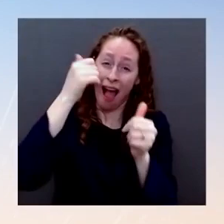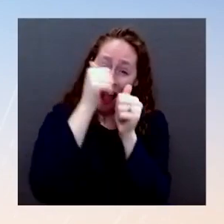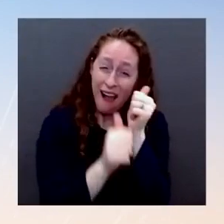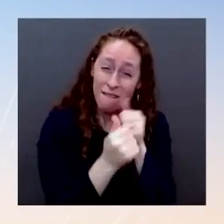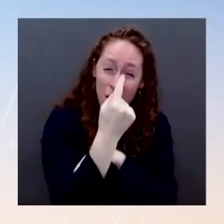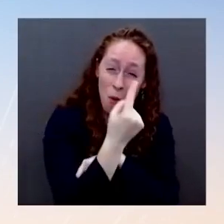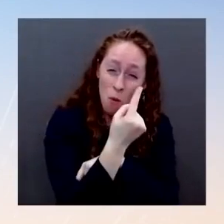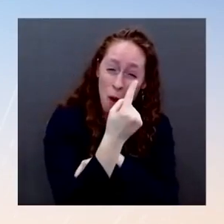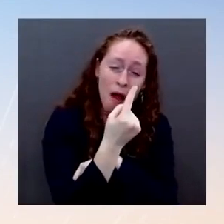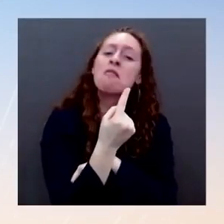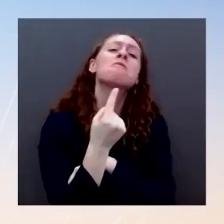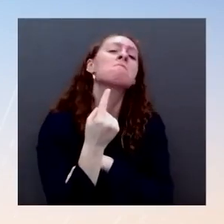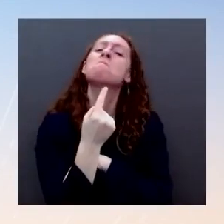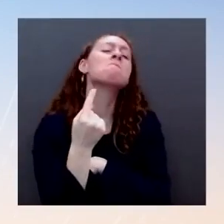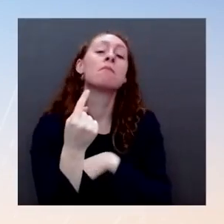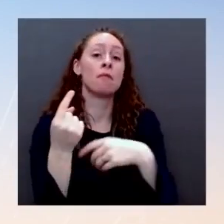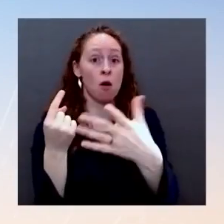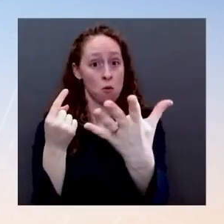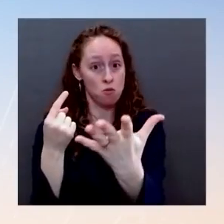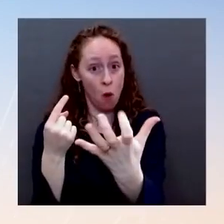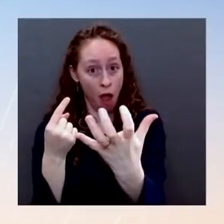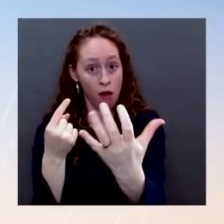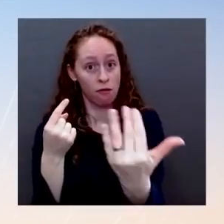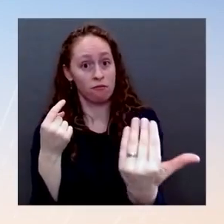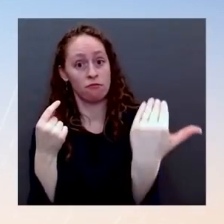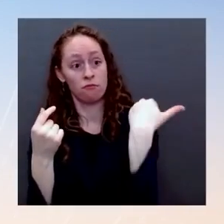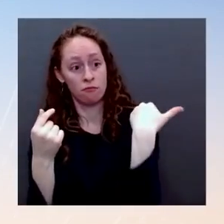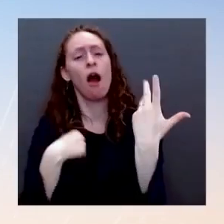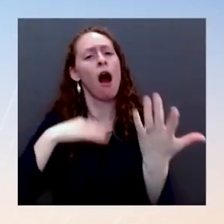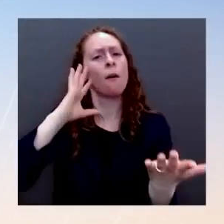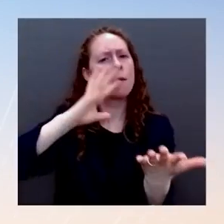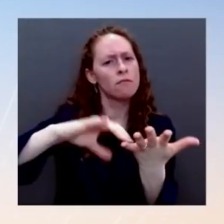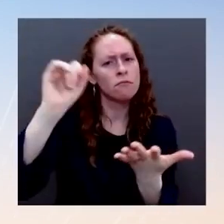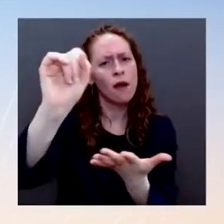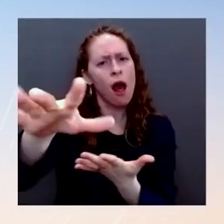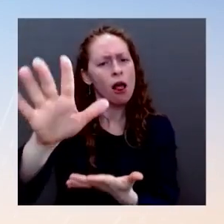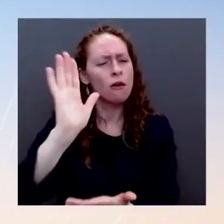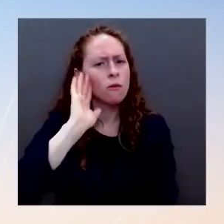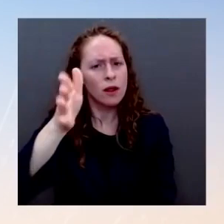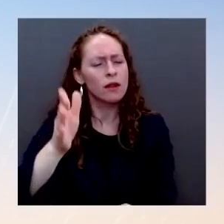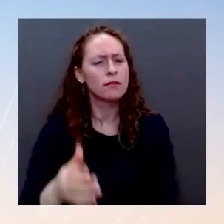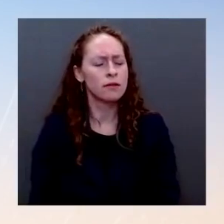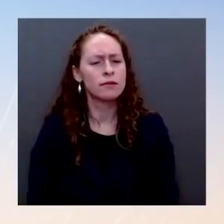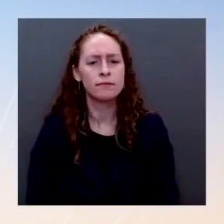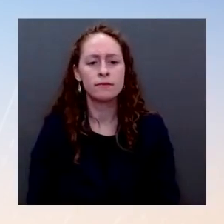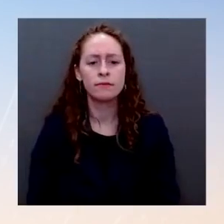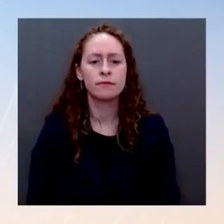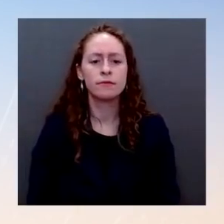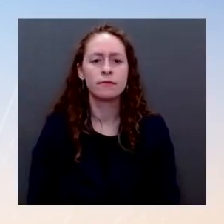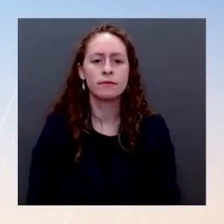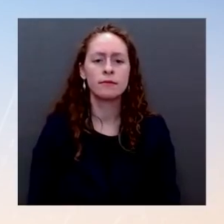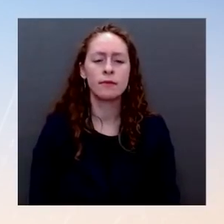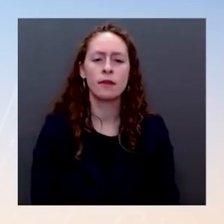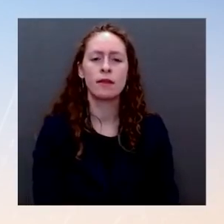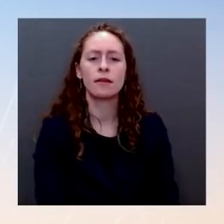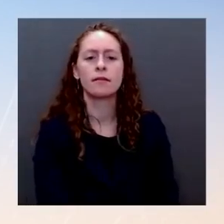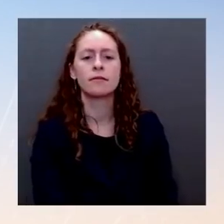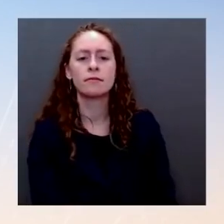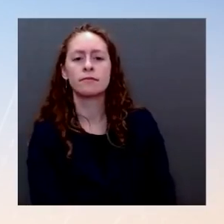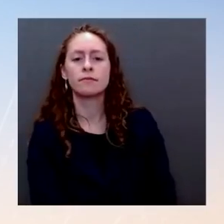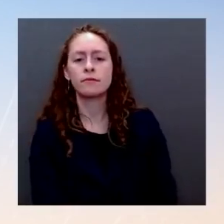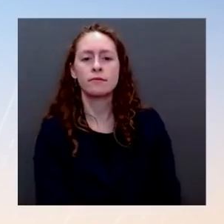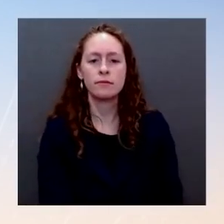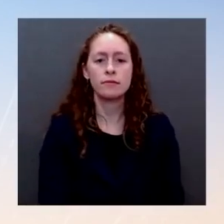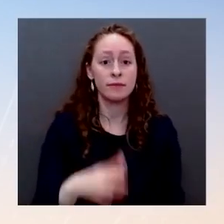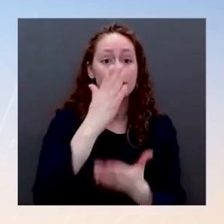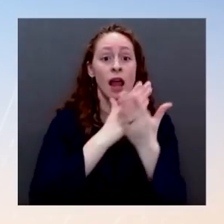stop doing that because they haven't had enough access to tests to continue programs like that. Right. Well, we're still waiting on the details for that. I do want to